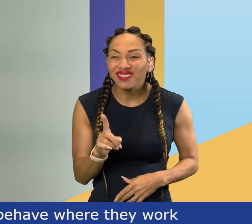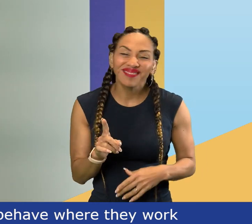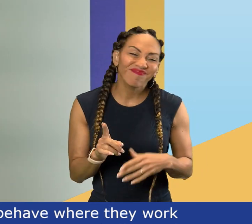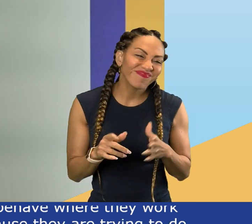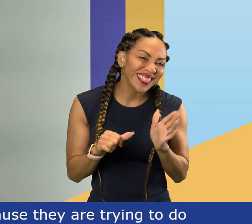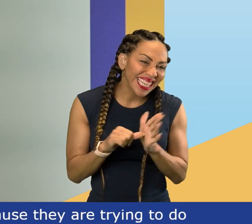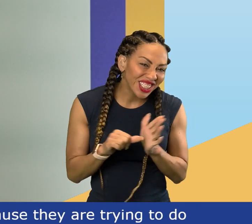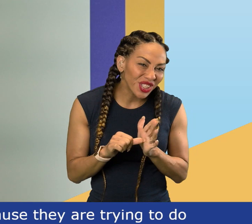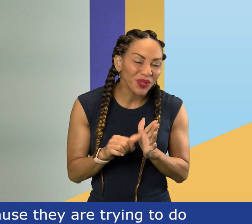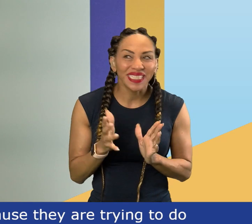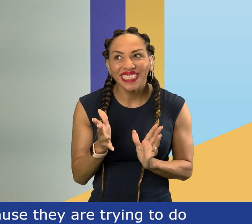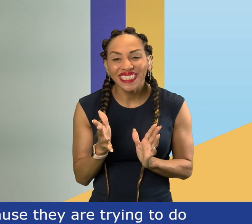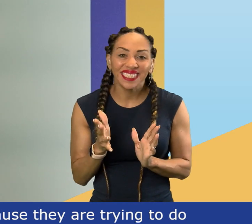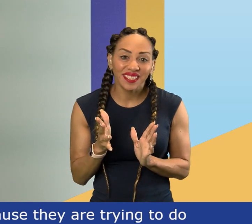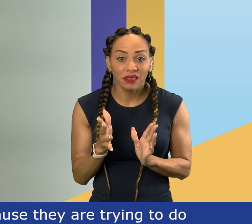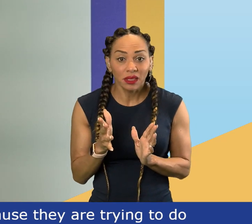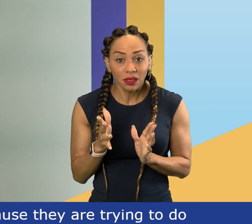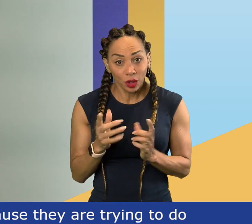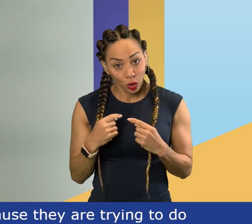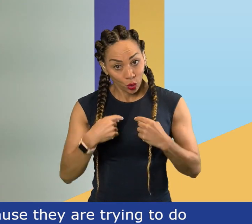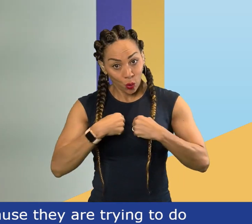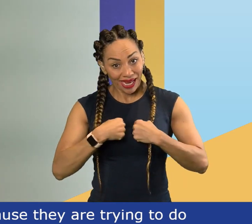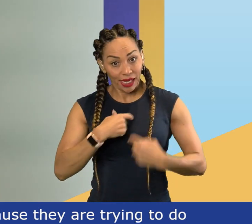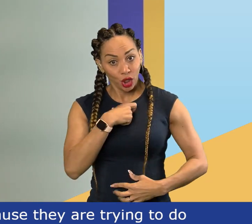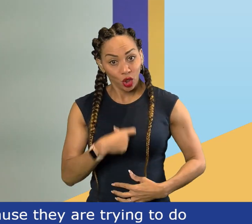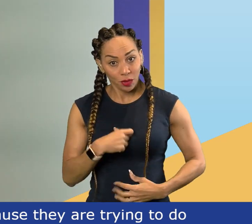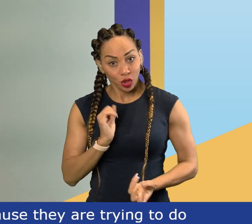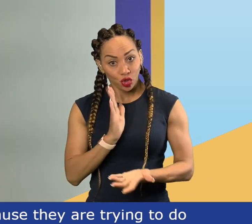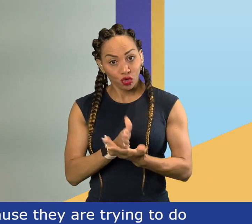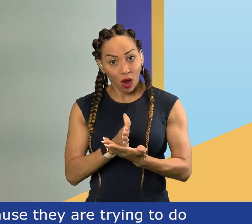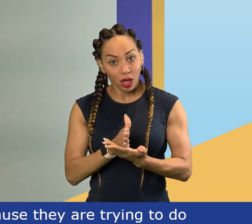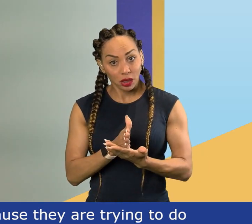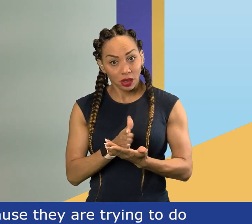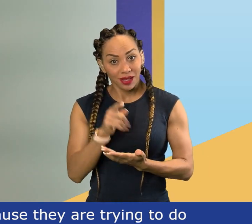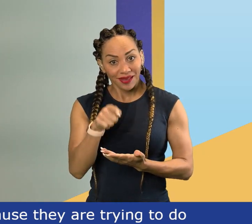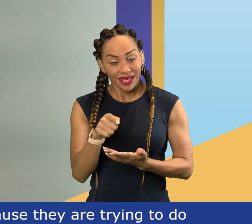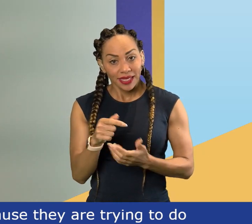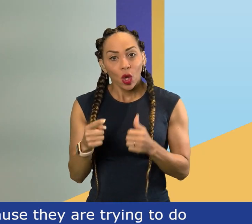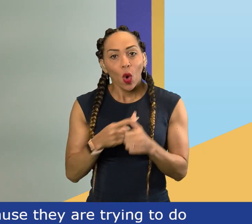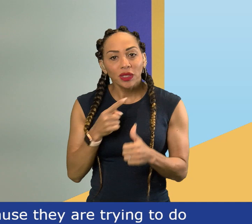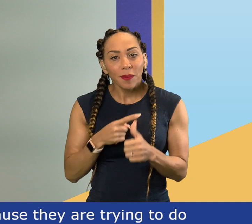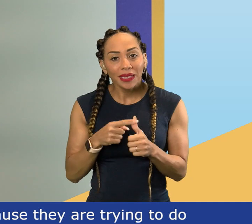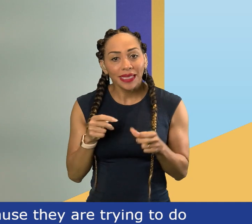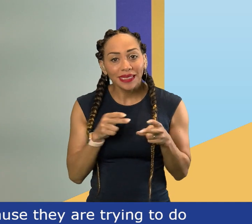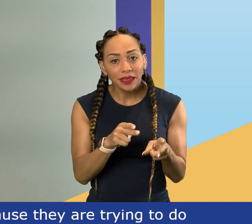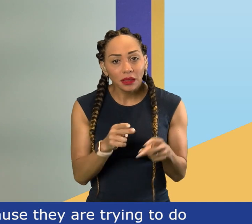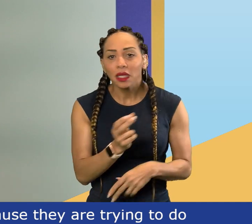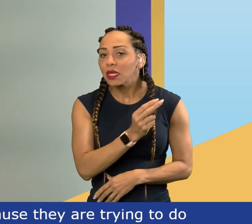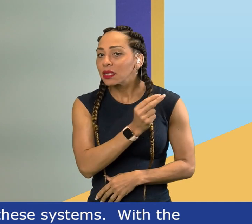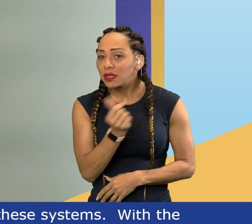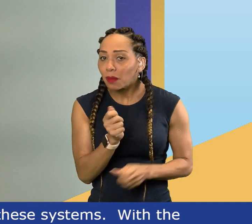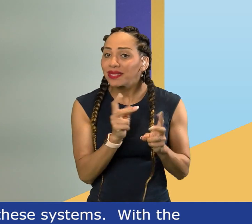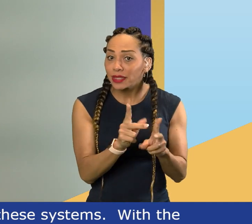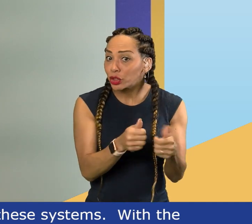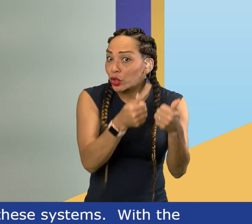these systems. Now, with the current systems you drive them, some of them are actually really, really good, others not so much. So